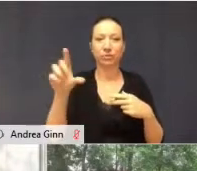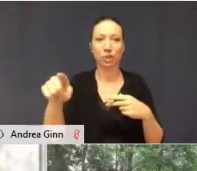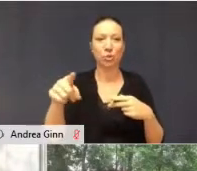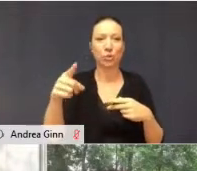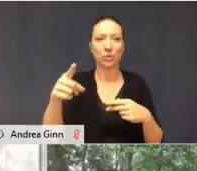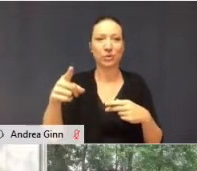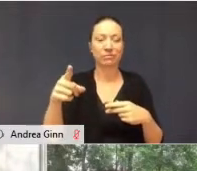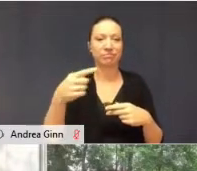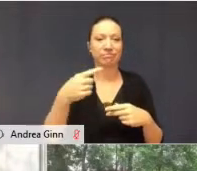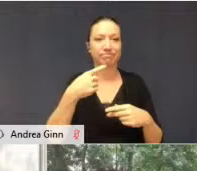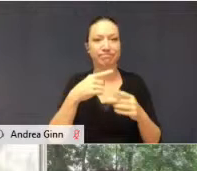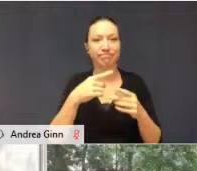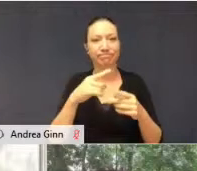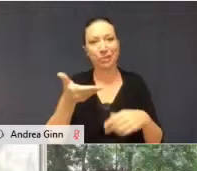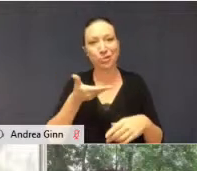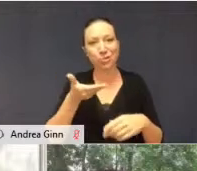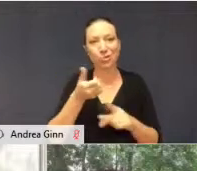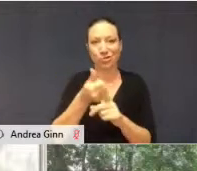please.